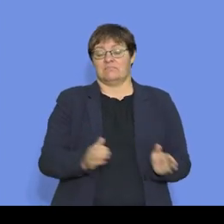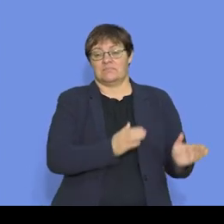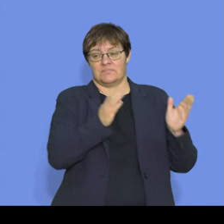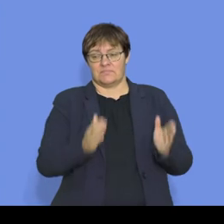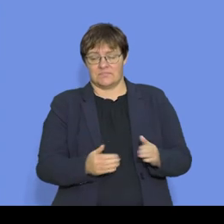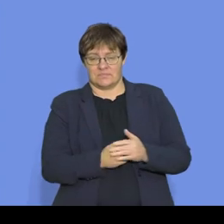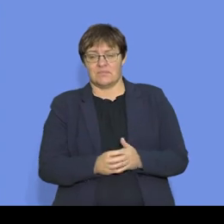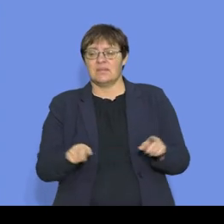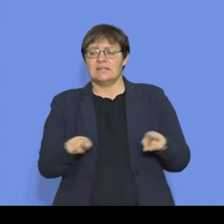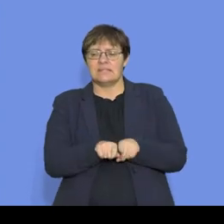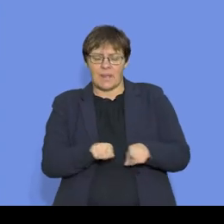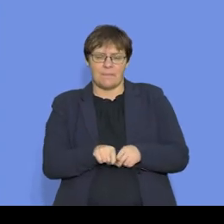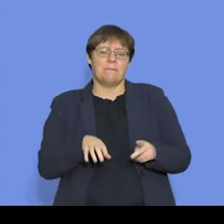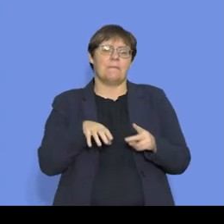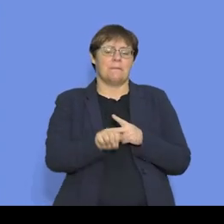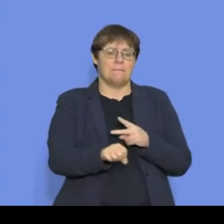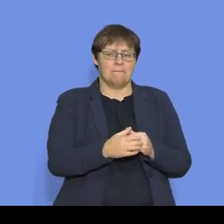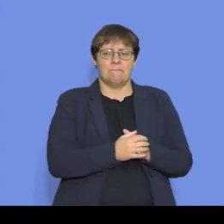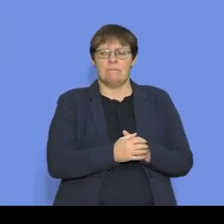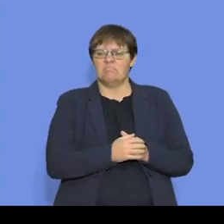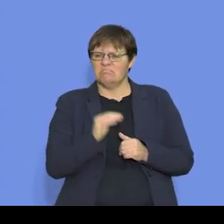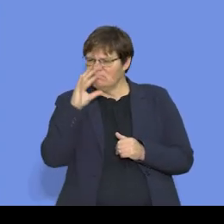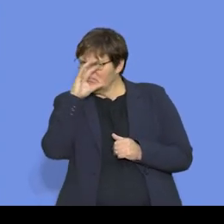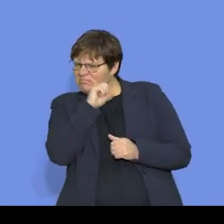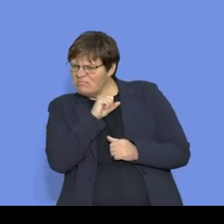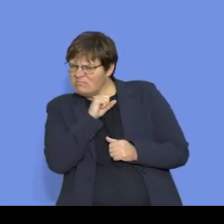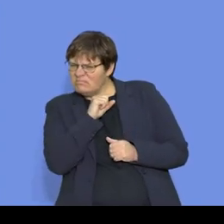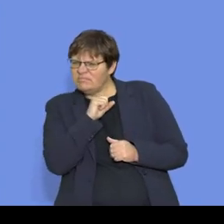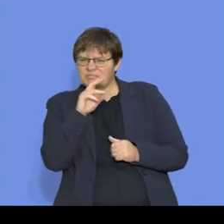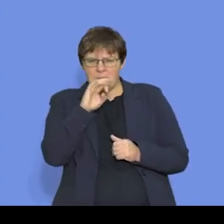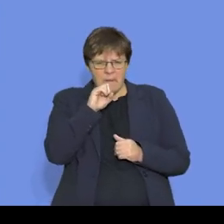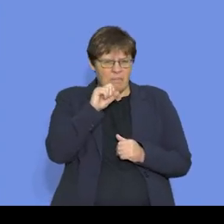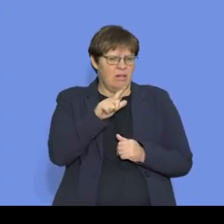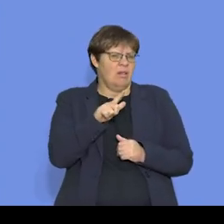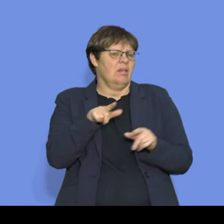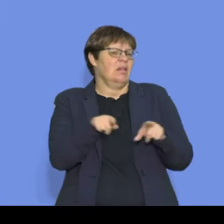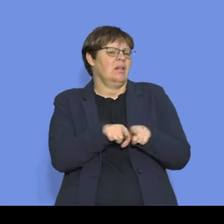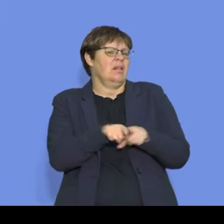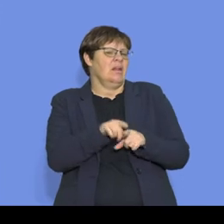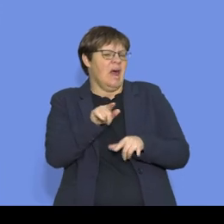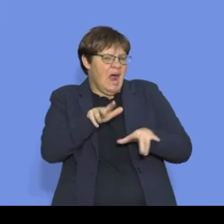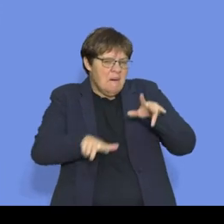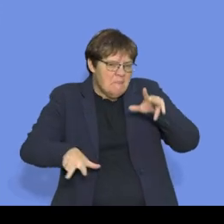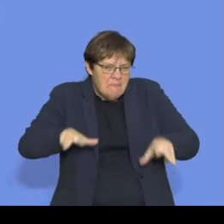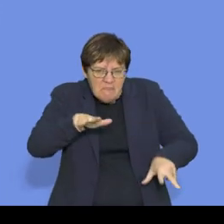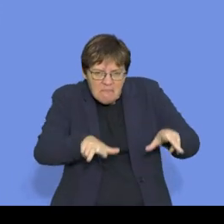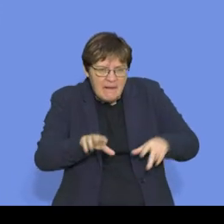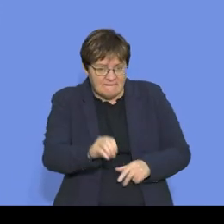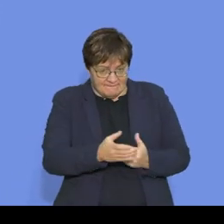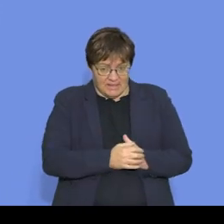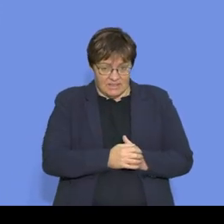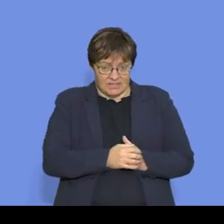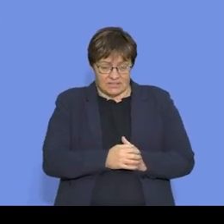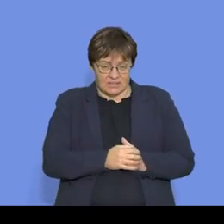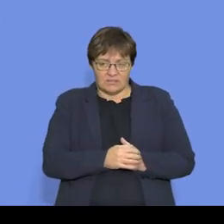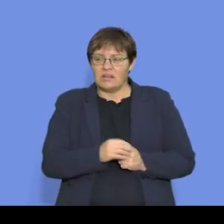Then, they also found some weird mammal-like reptiles. Remember,